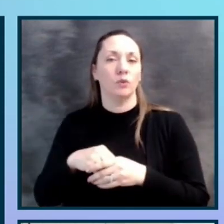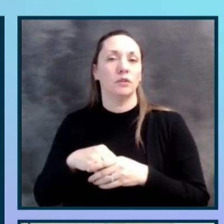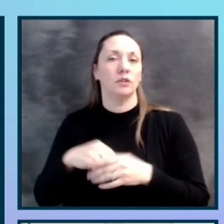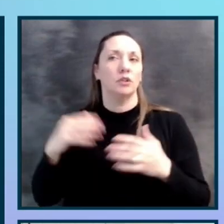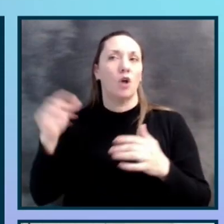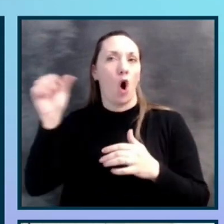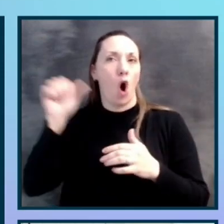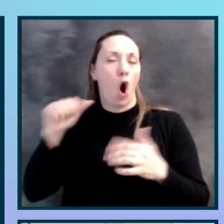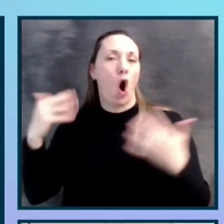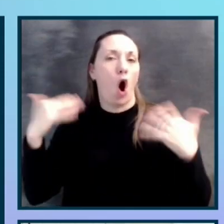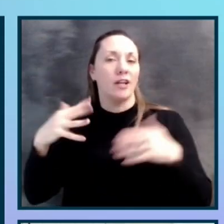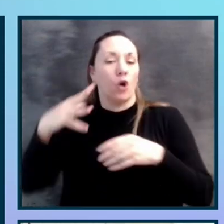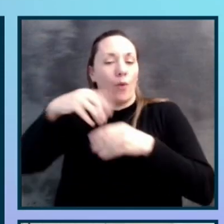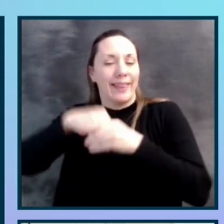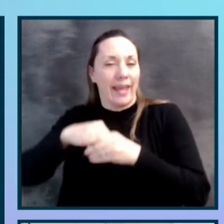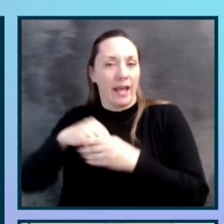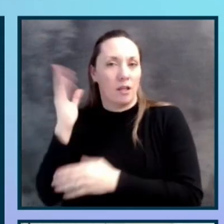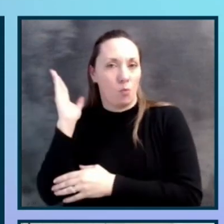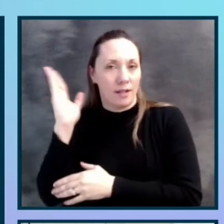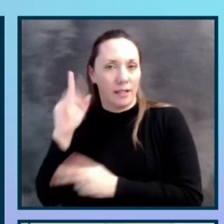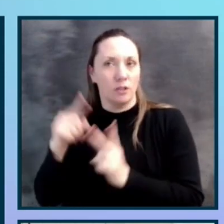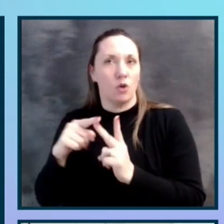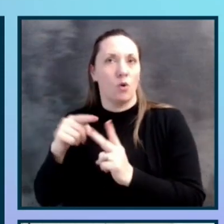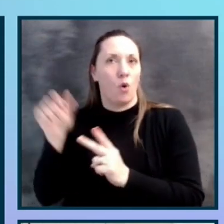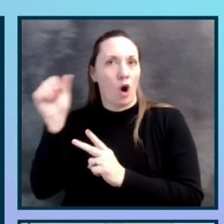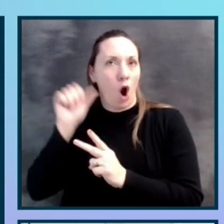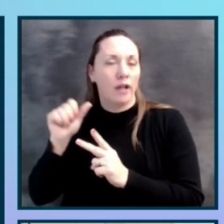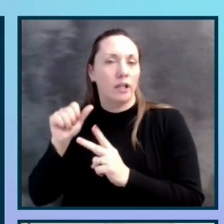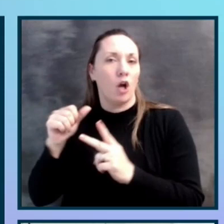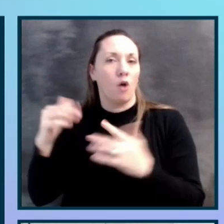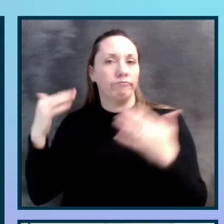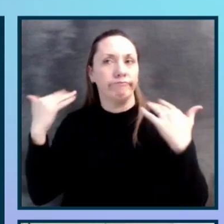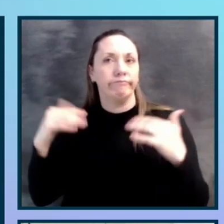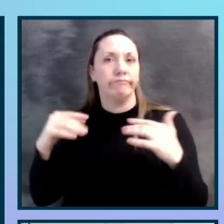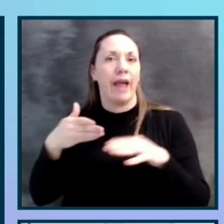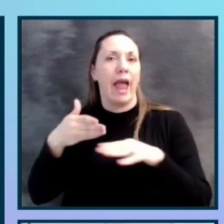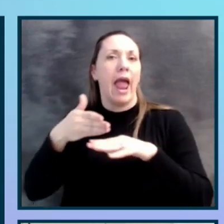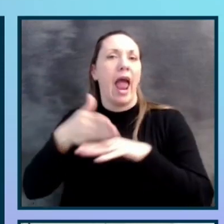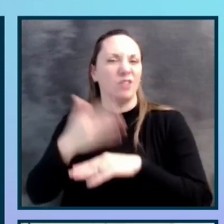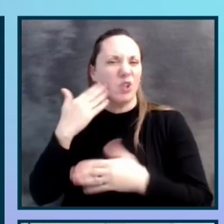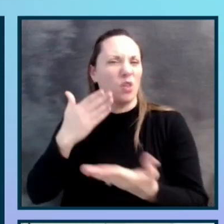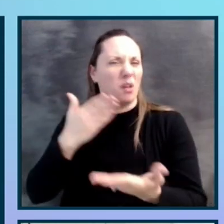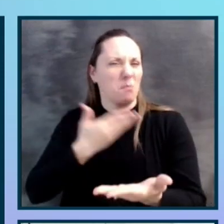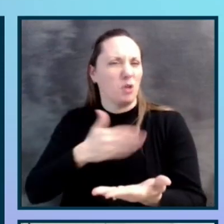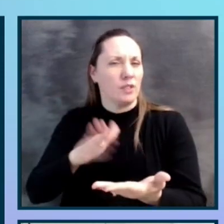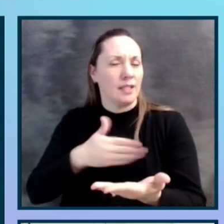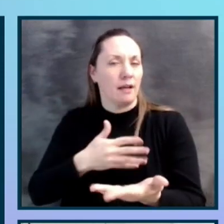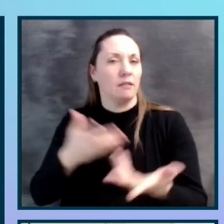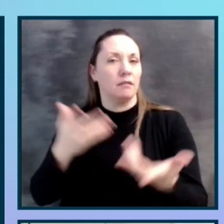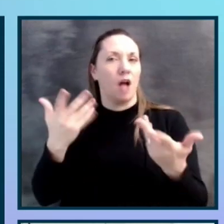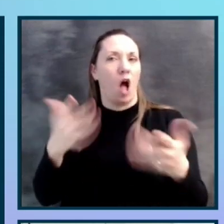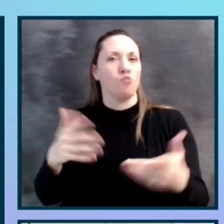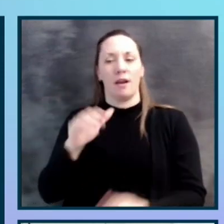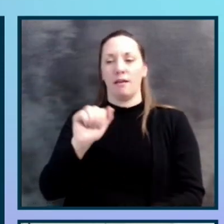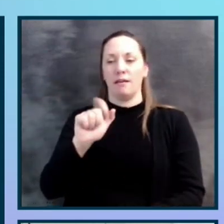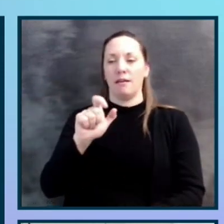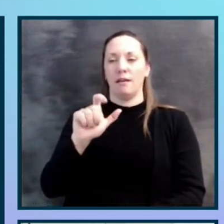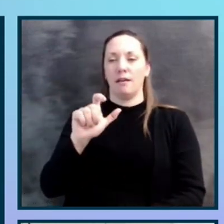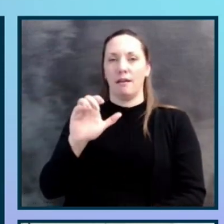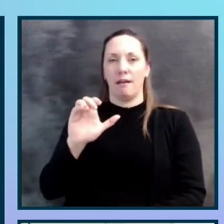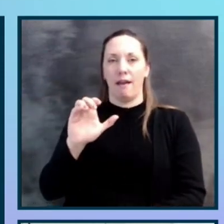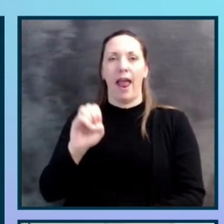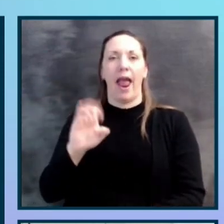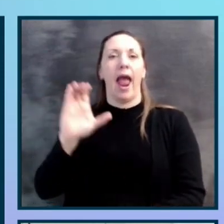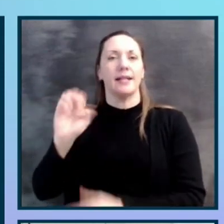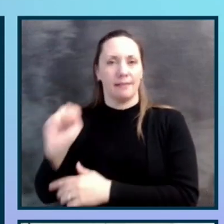within a presentation or audio after, incidental music. Already at AxCon, there was one instance where I